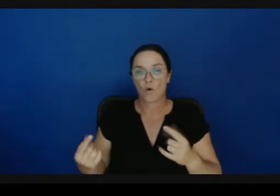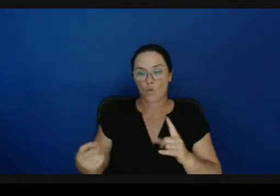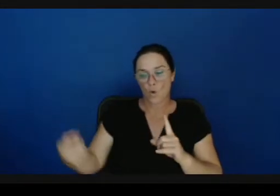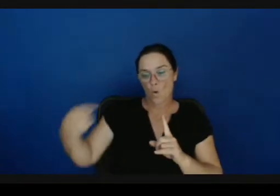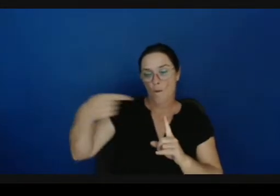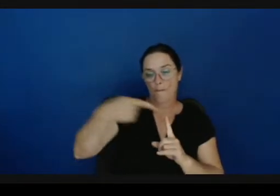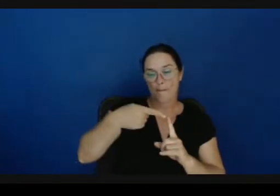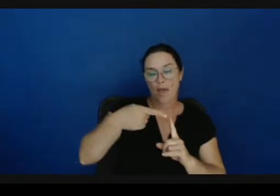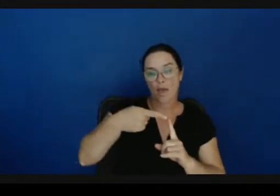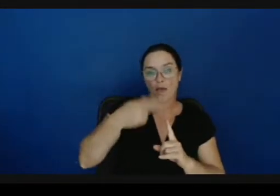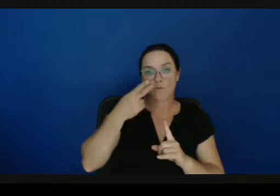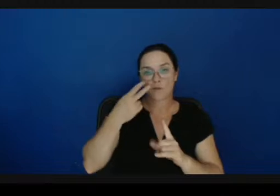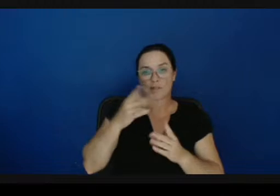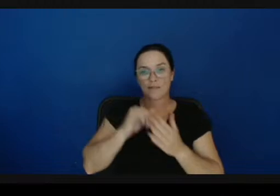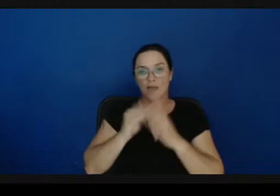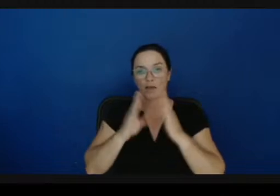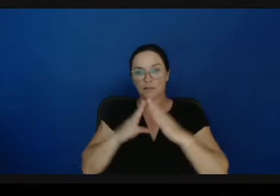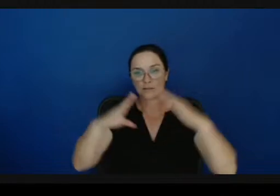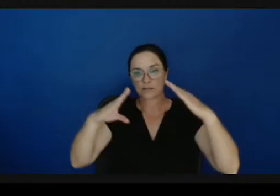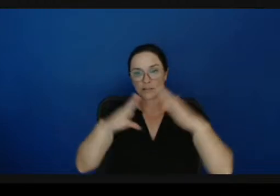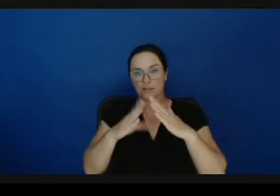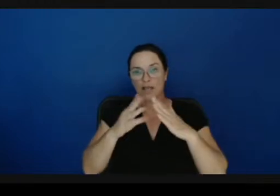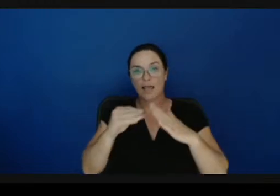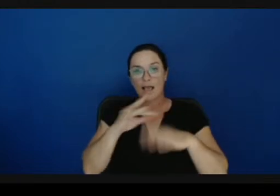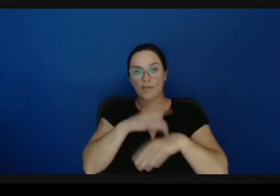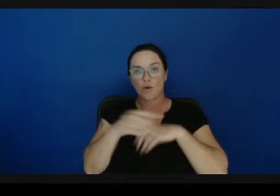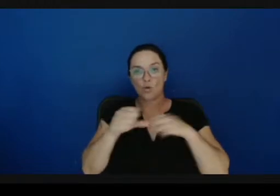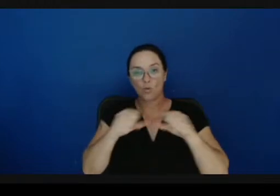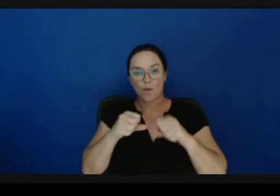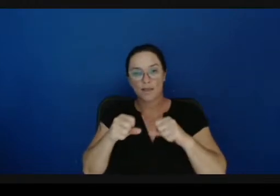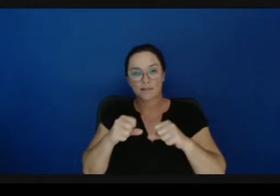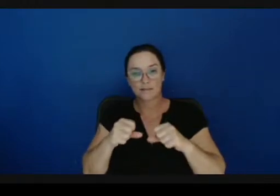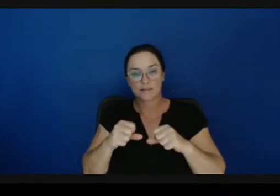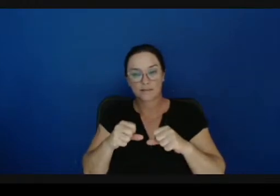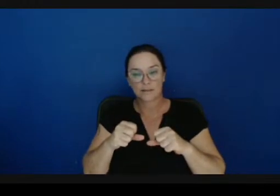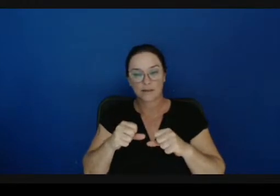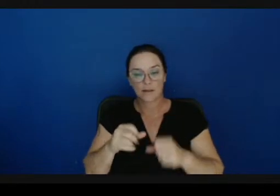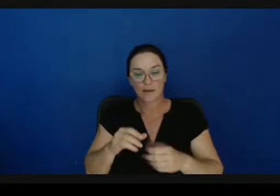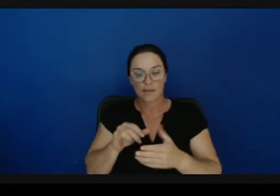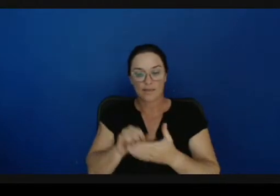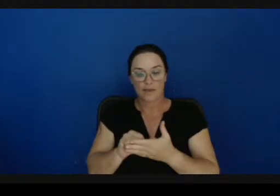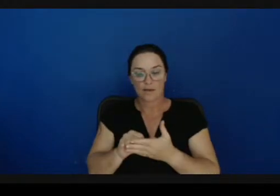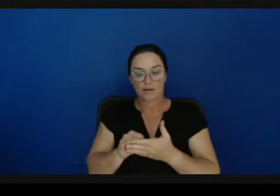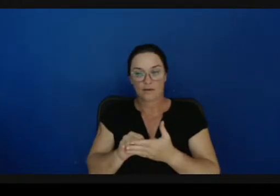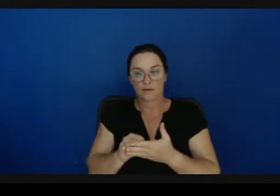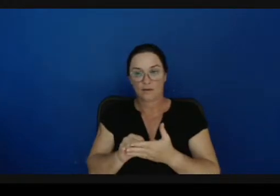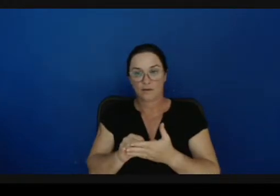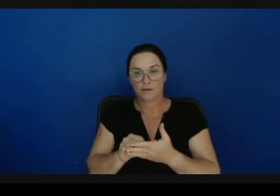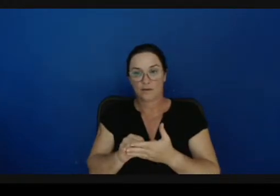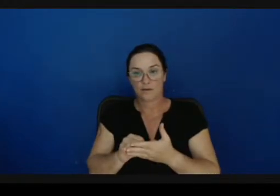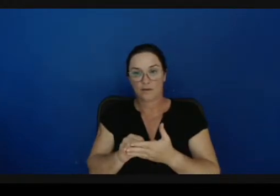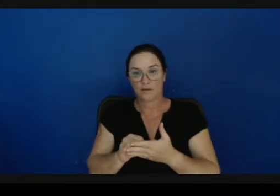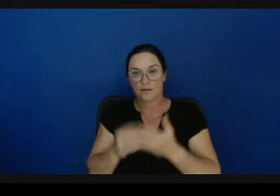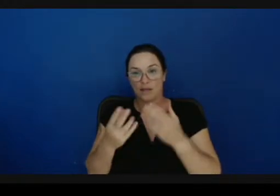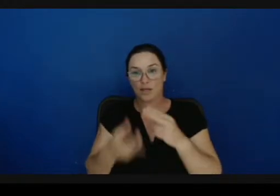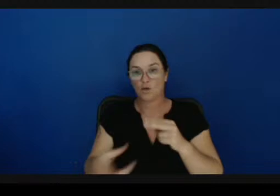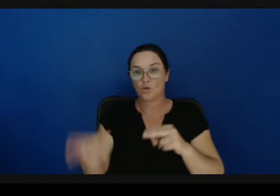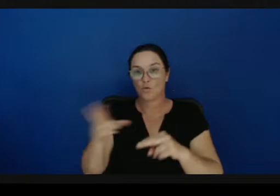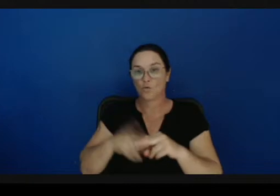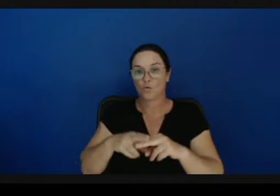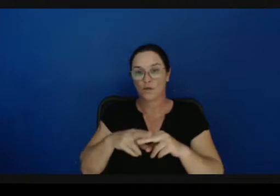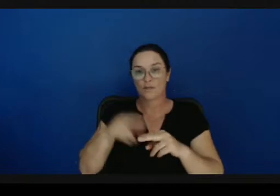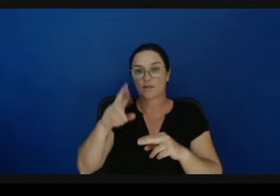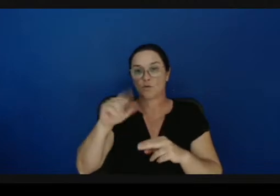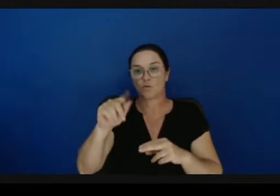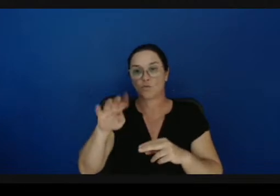tilt signal and this ramp up in earthquakes as that increasing rate signal. I think now if we saw